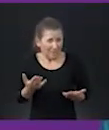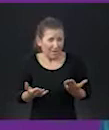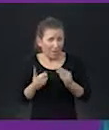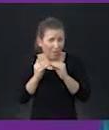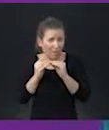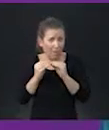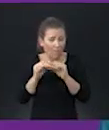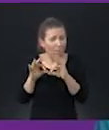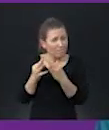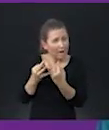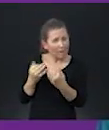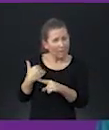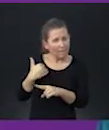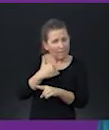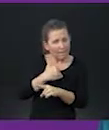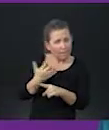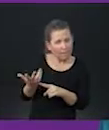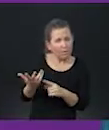and